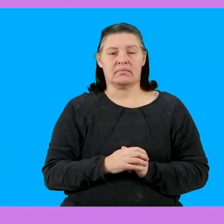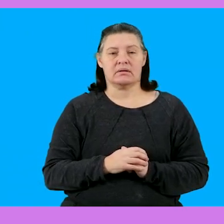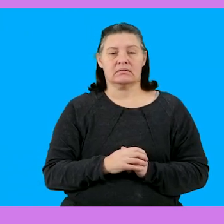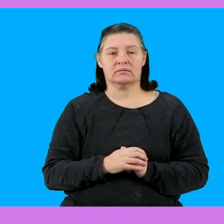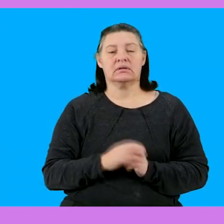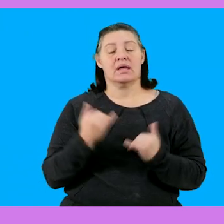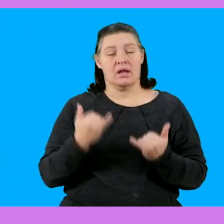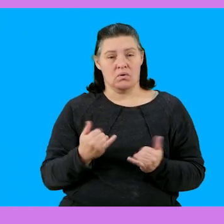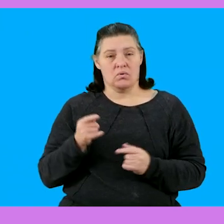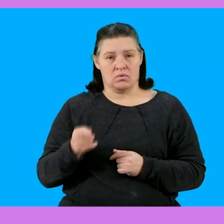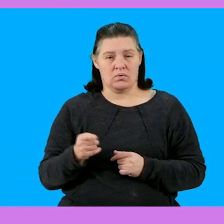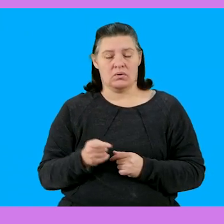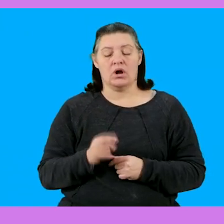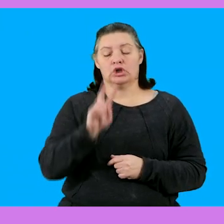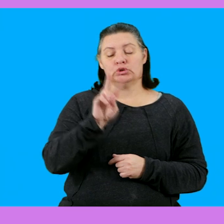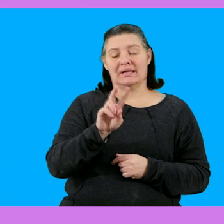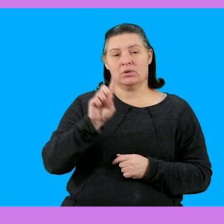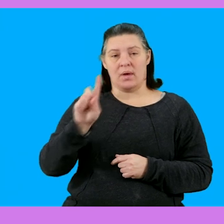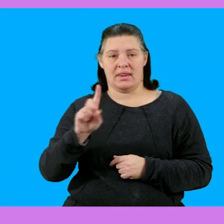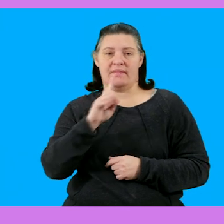So then here it will be